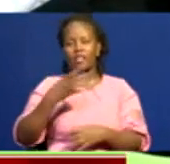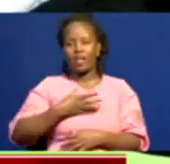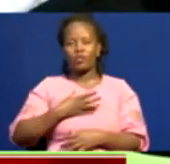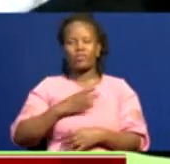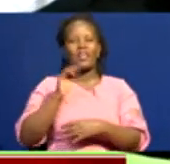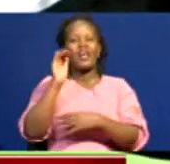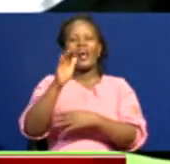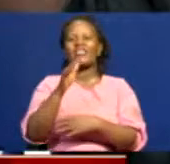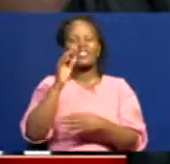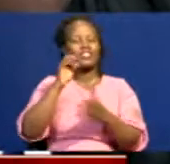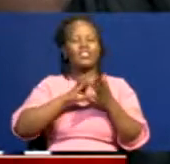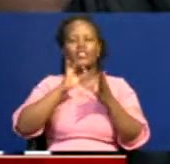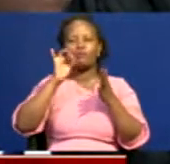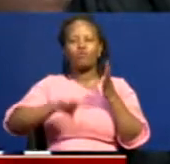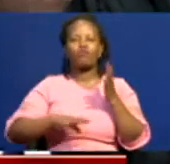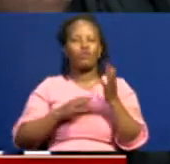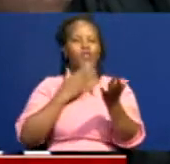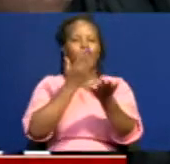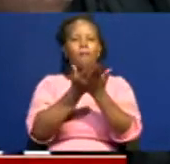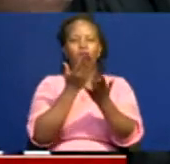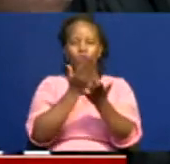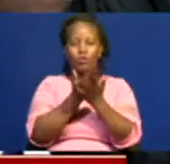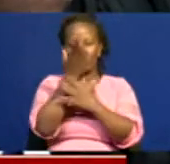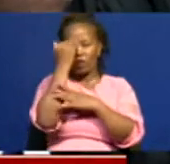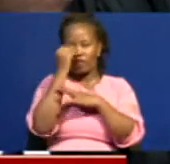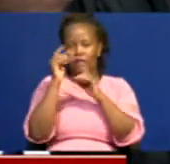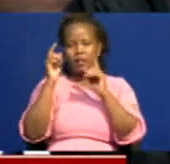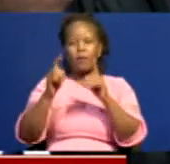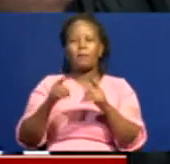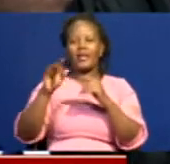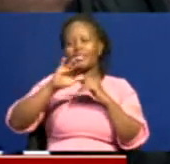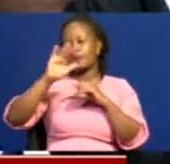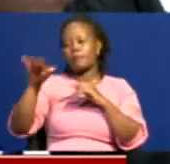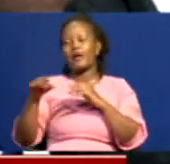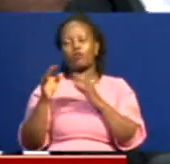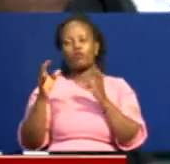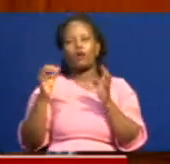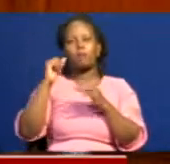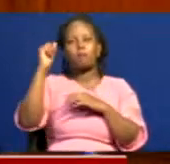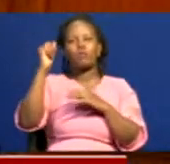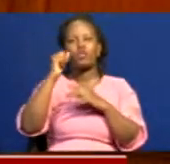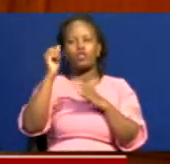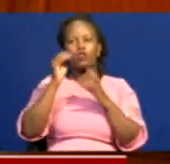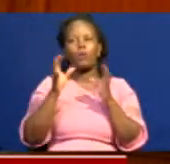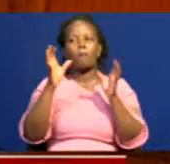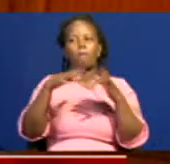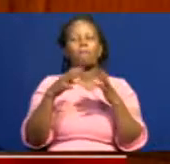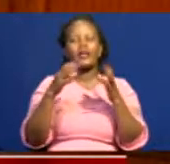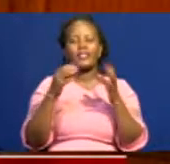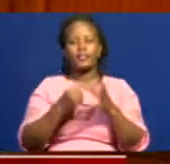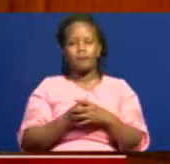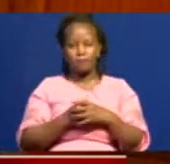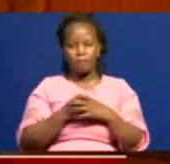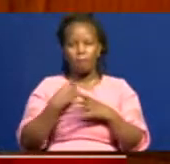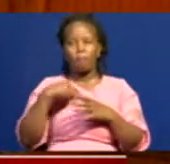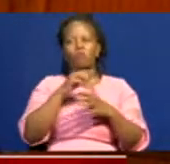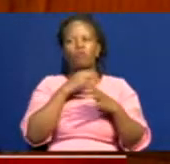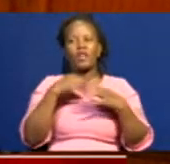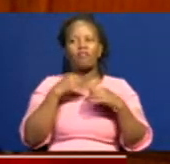the petition, citing that it should be referred to political parties tribunal. We have highlighted the specific political